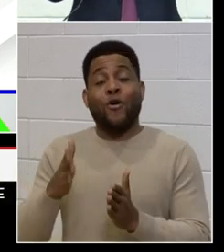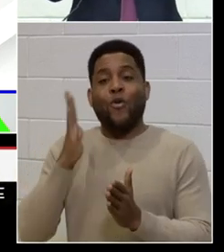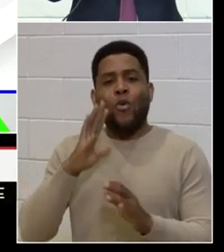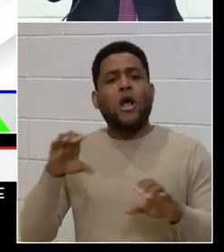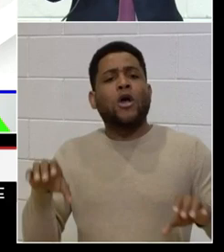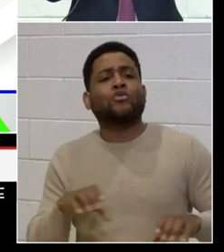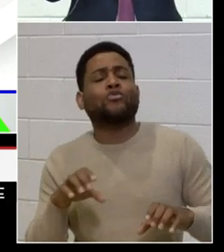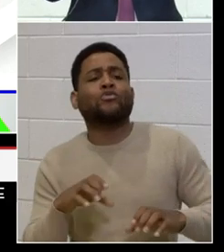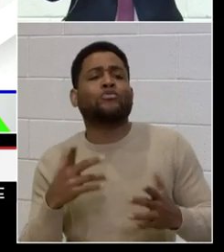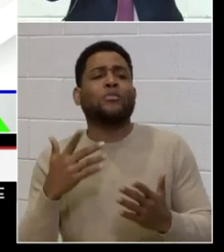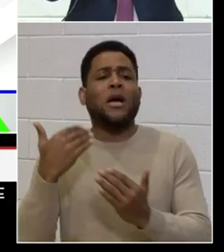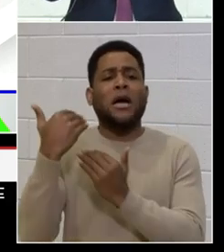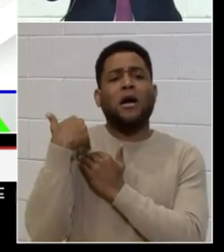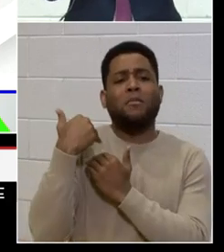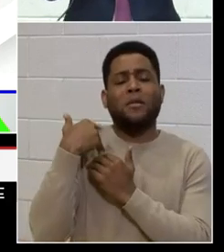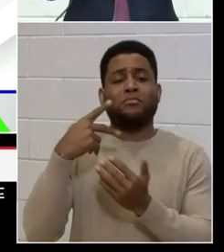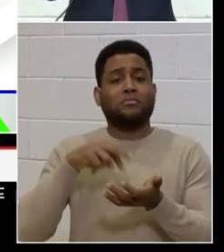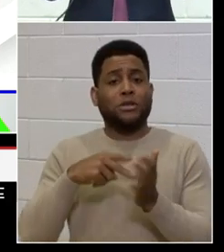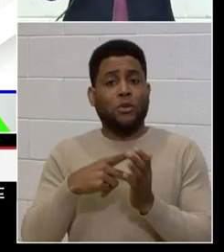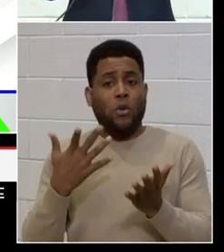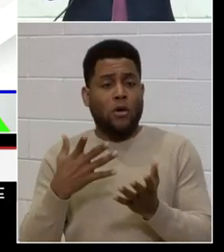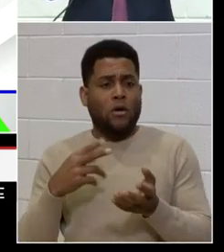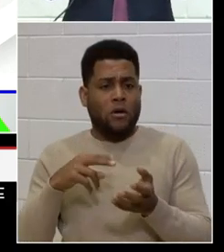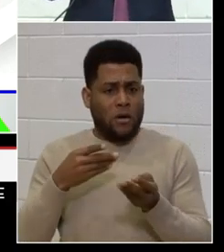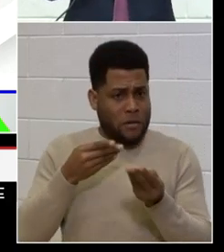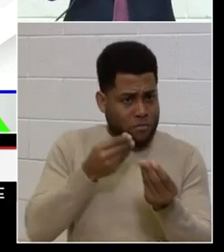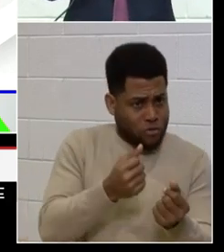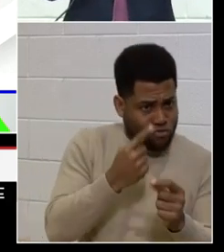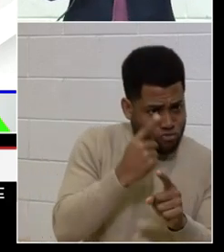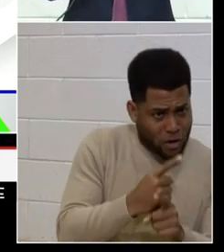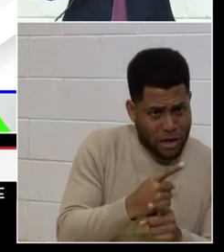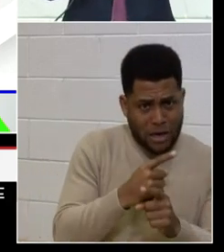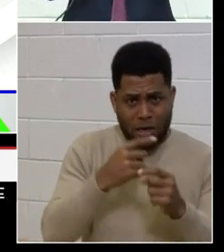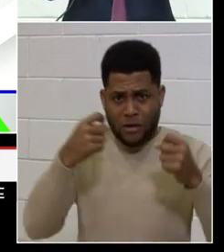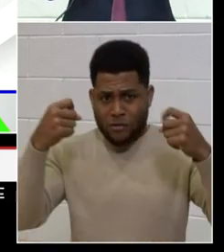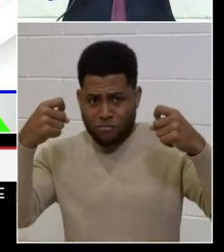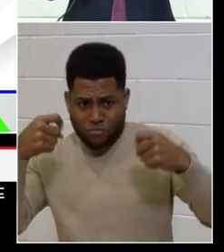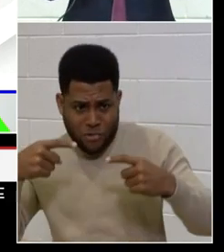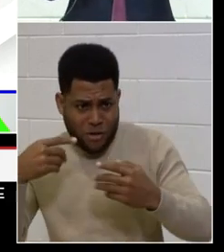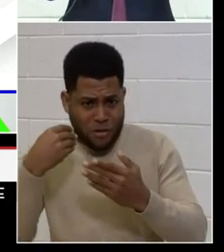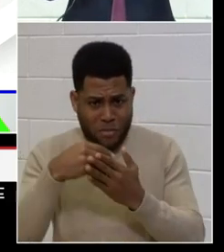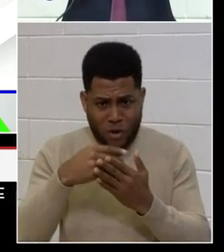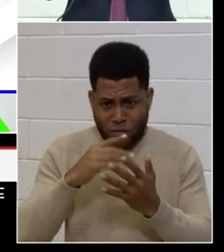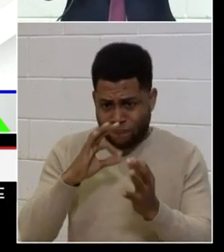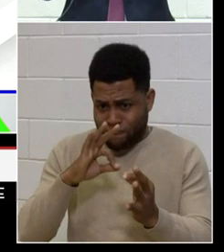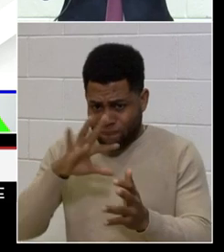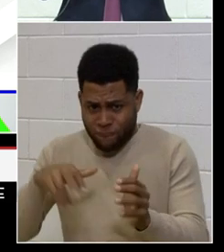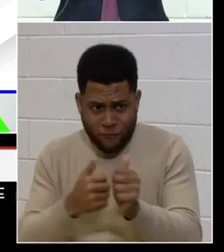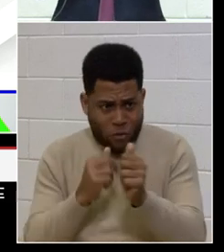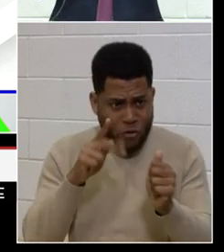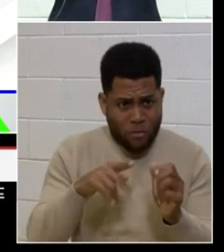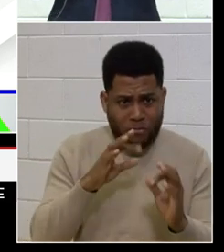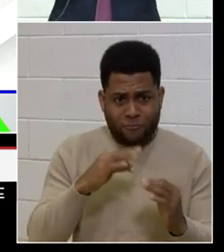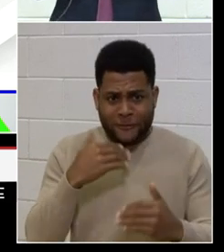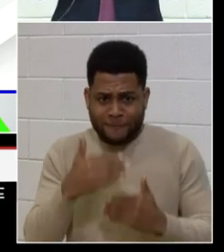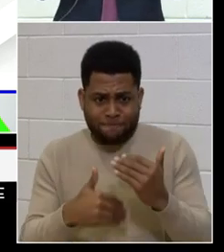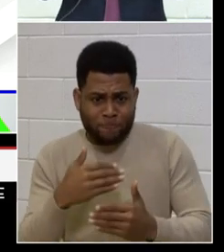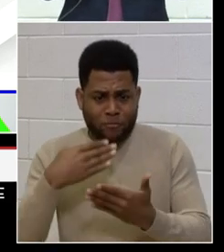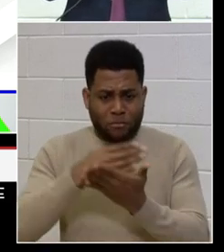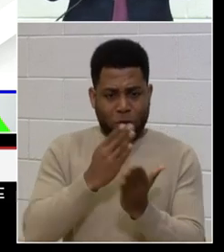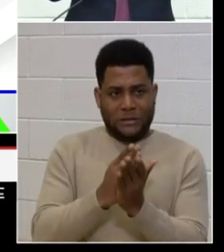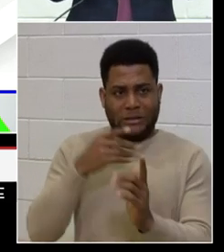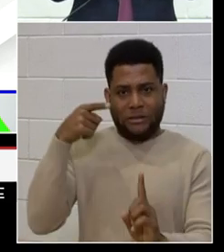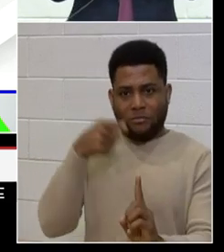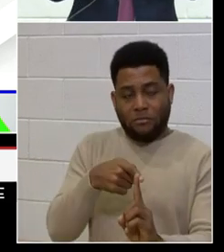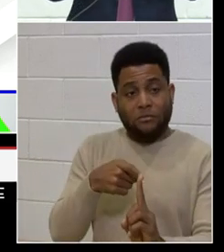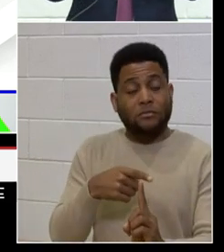and having the council, the public, hold us accountable for follow-through. So that's a bit about the process. Now, the other sets of context that I will give